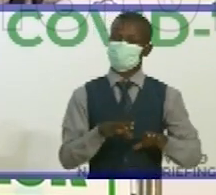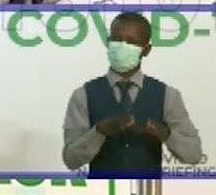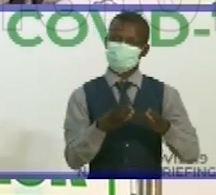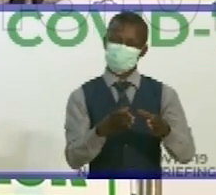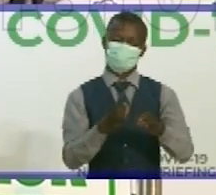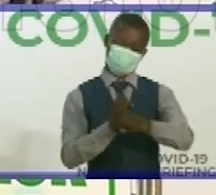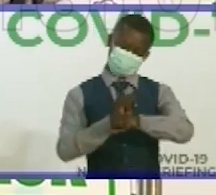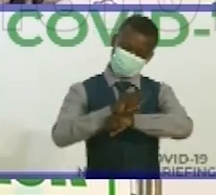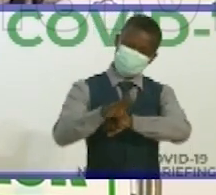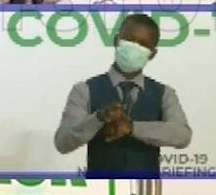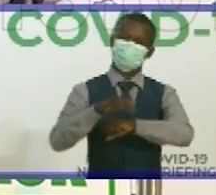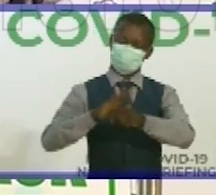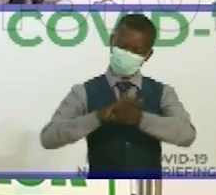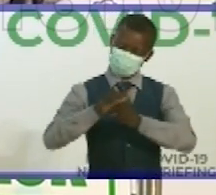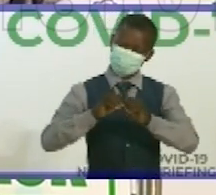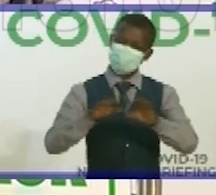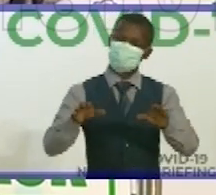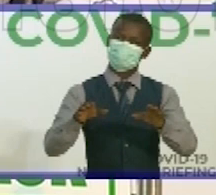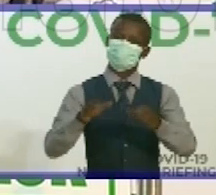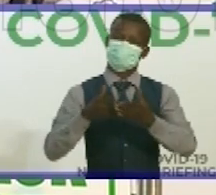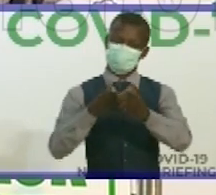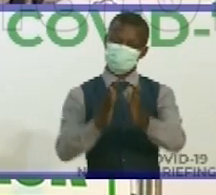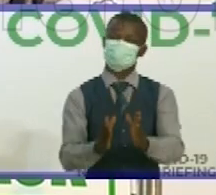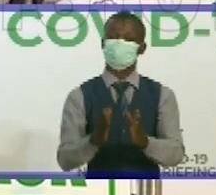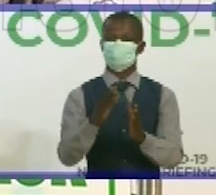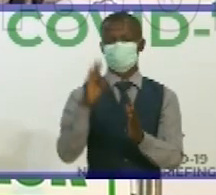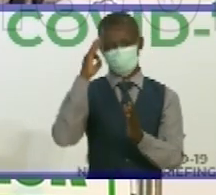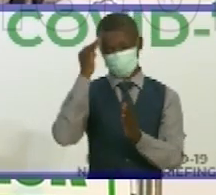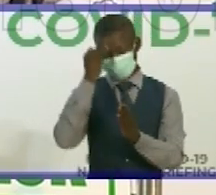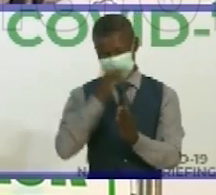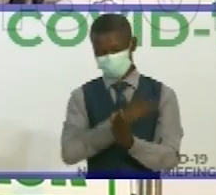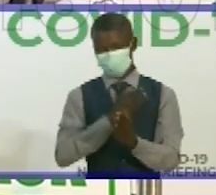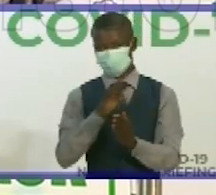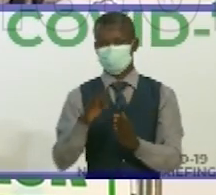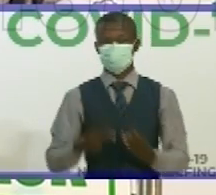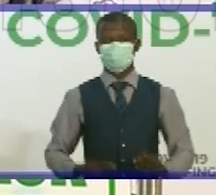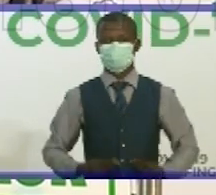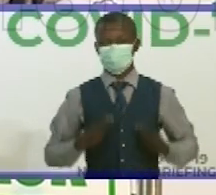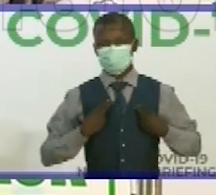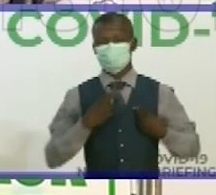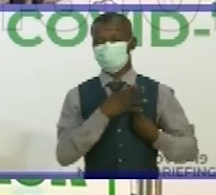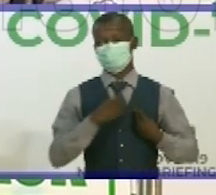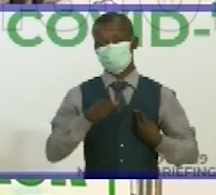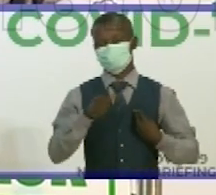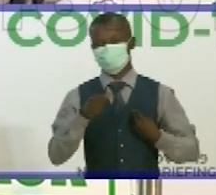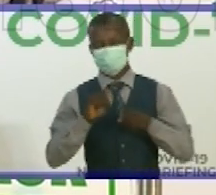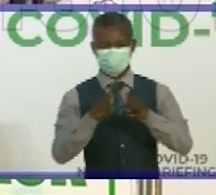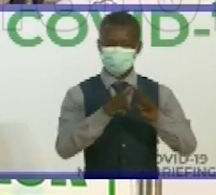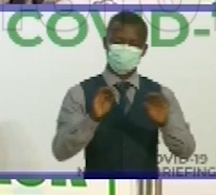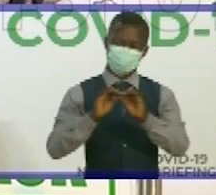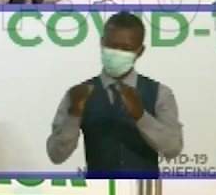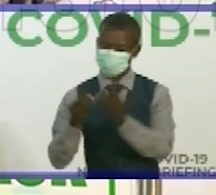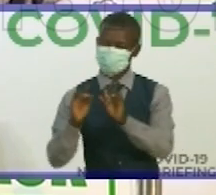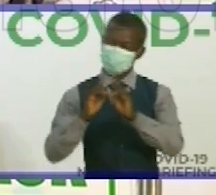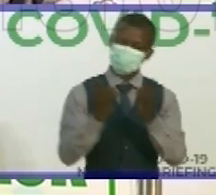on COVID-19, when the leadership of the Federal Ministry of Health and the agencies and departments